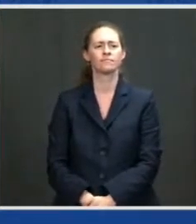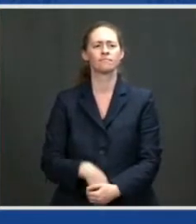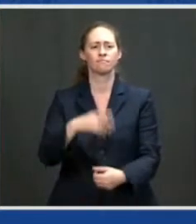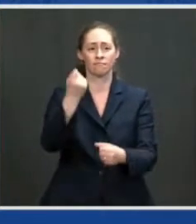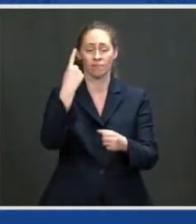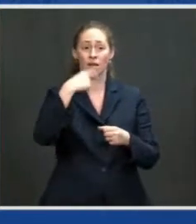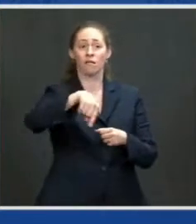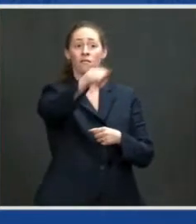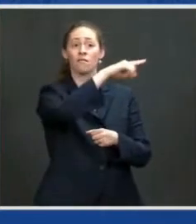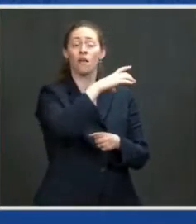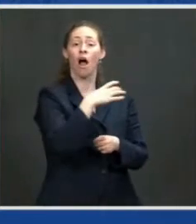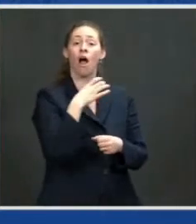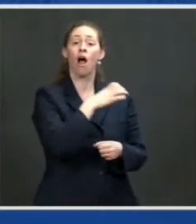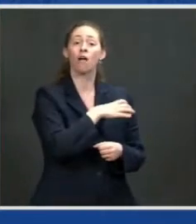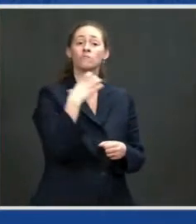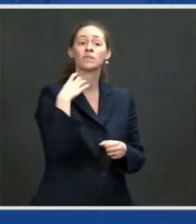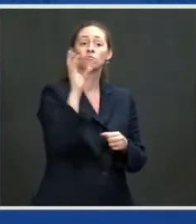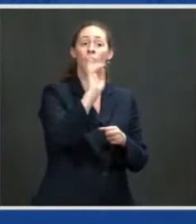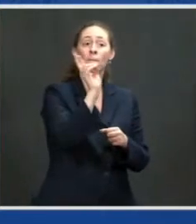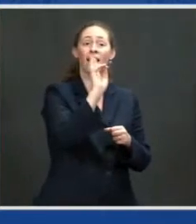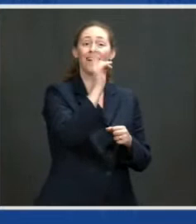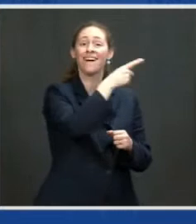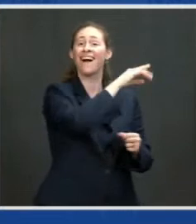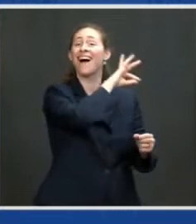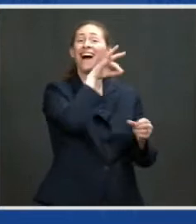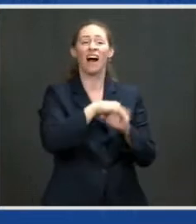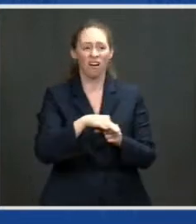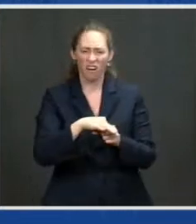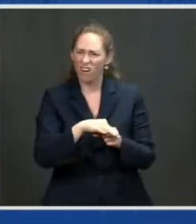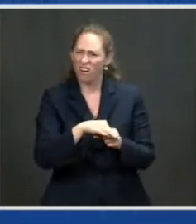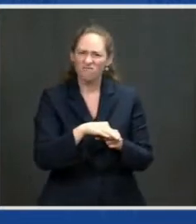have here a list